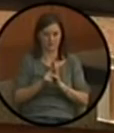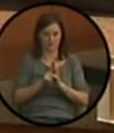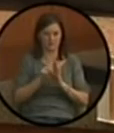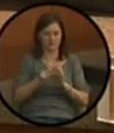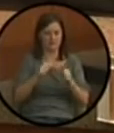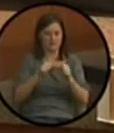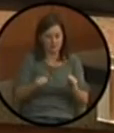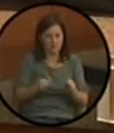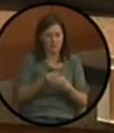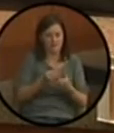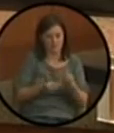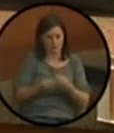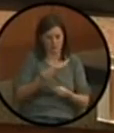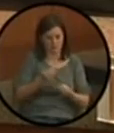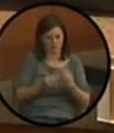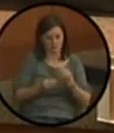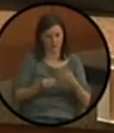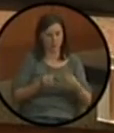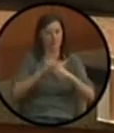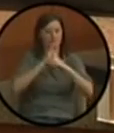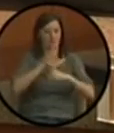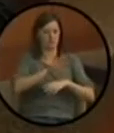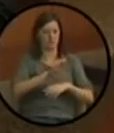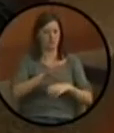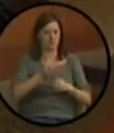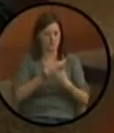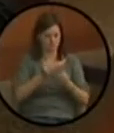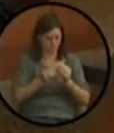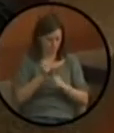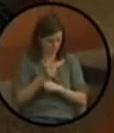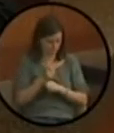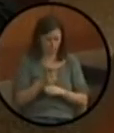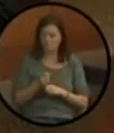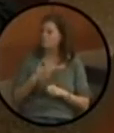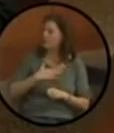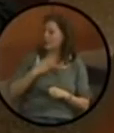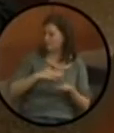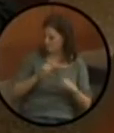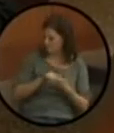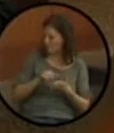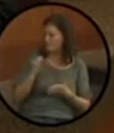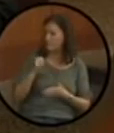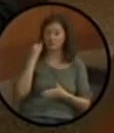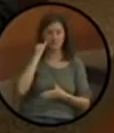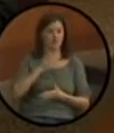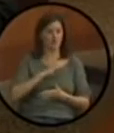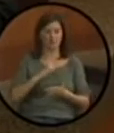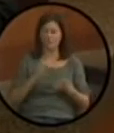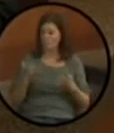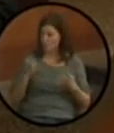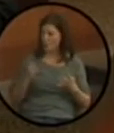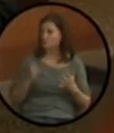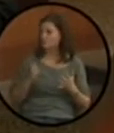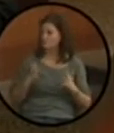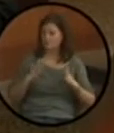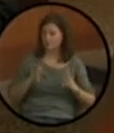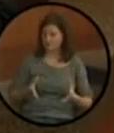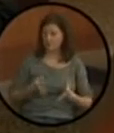budget, which you defend on an annual basis anyway. We'd be glad to do that if that's your pleasure, if that's the council's pleasure. This